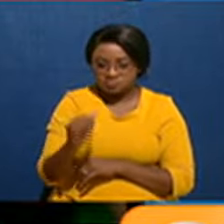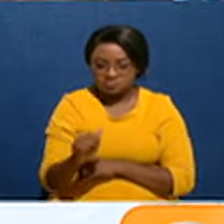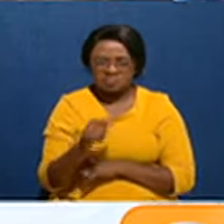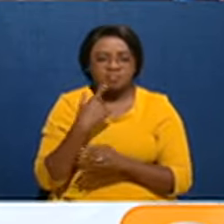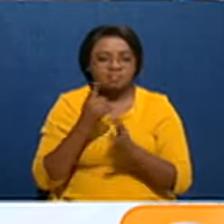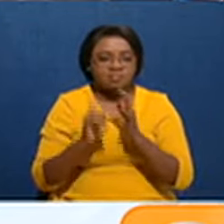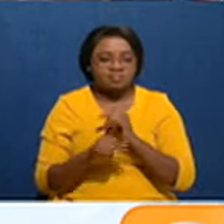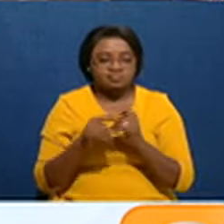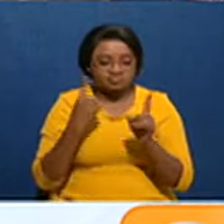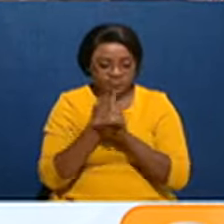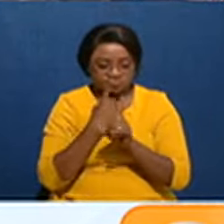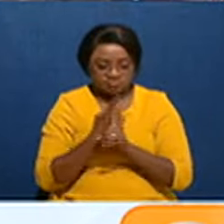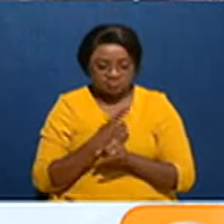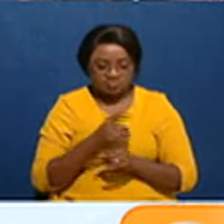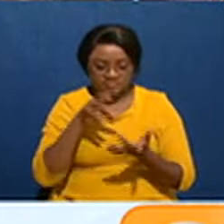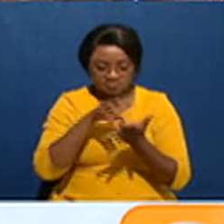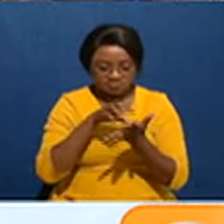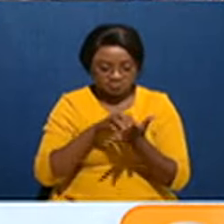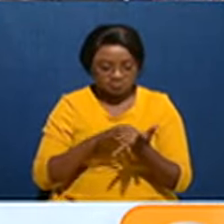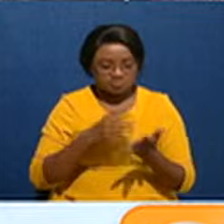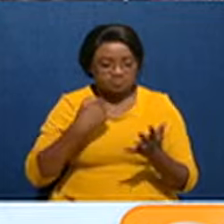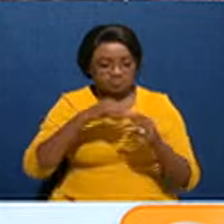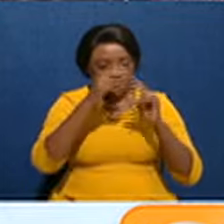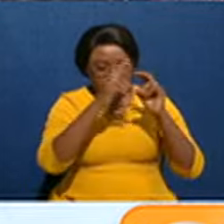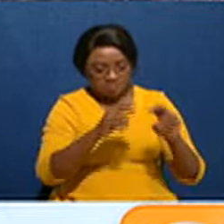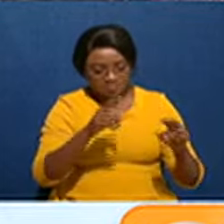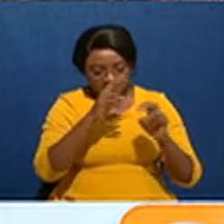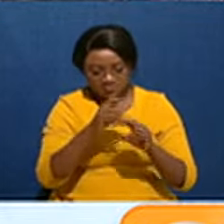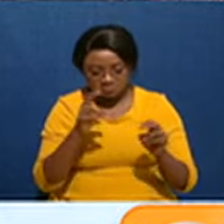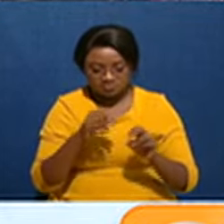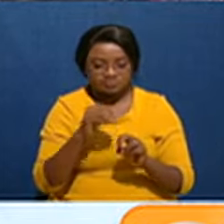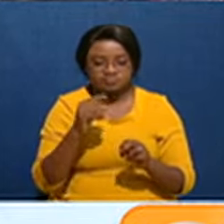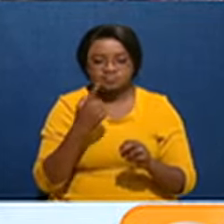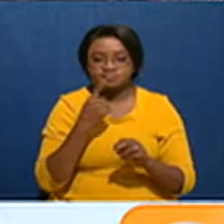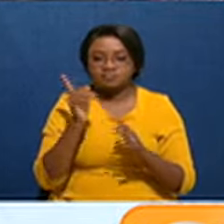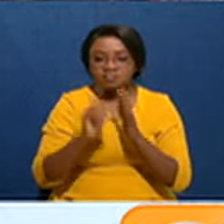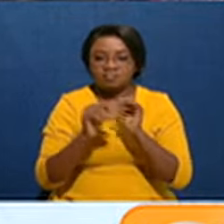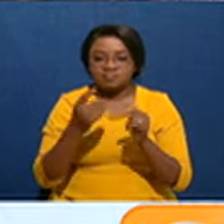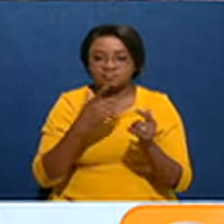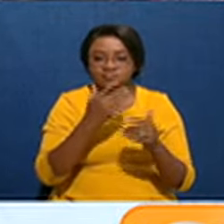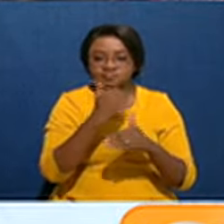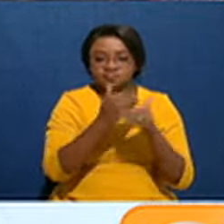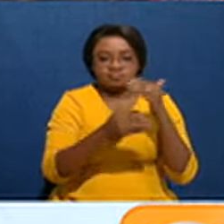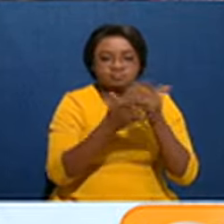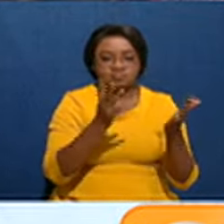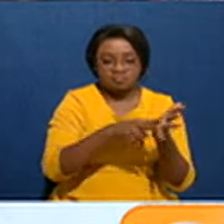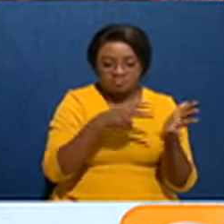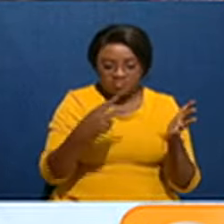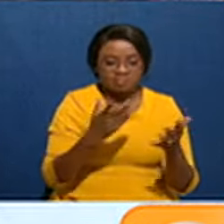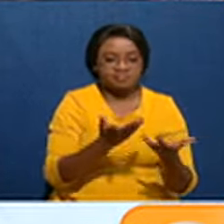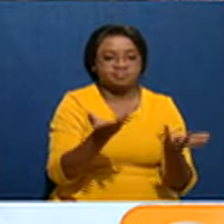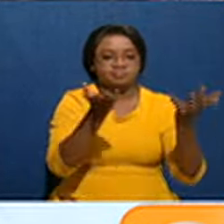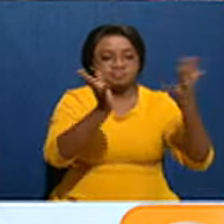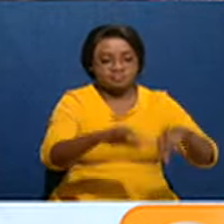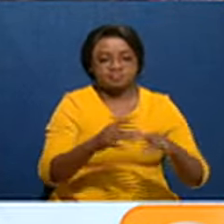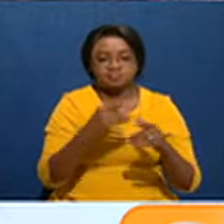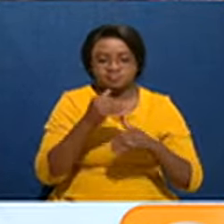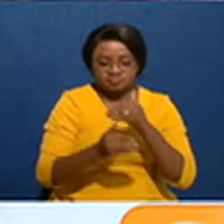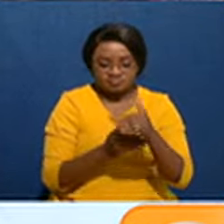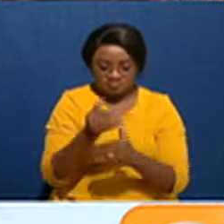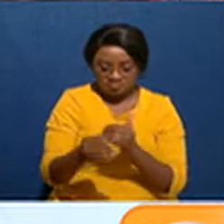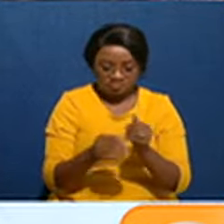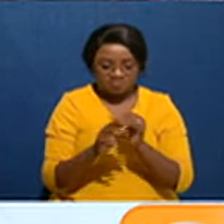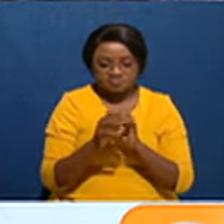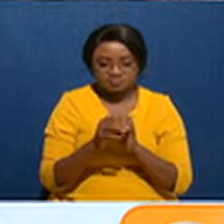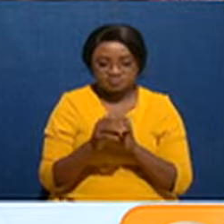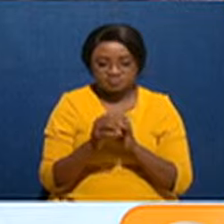that in some of the cases, you talk about failure and collapse in the streamlining processes and the